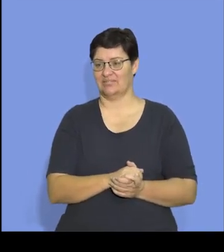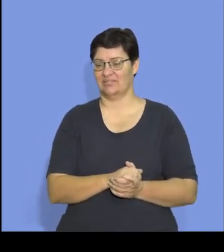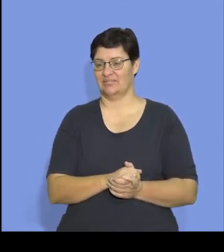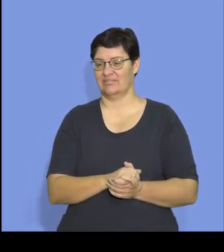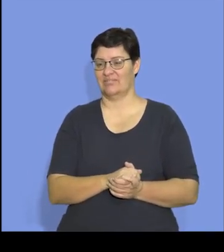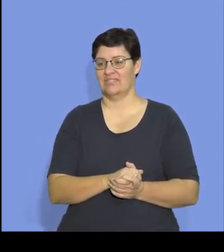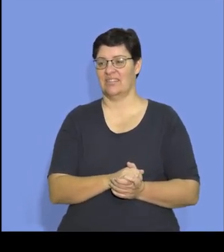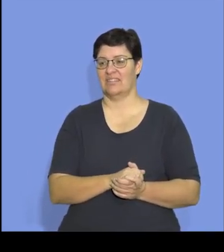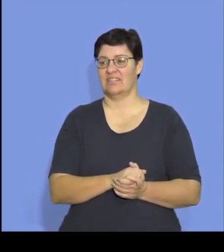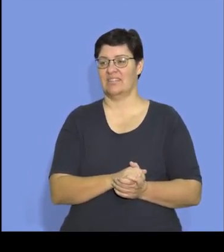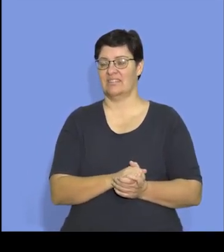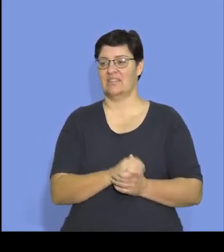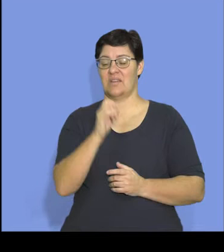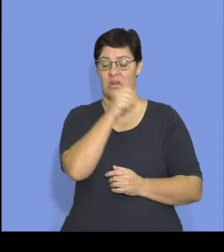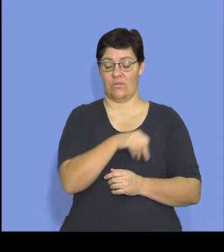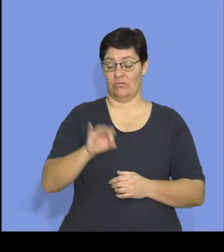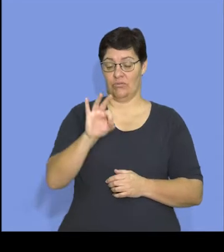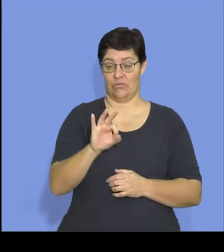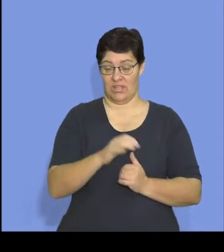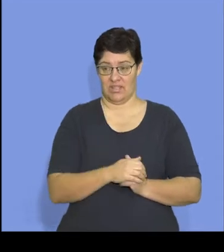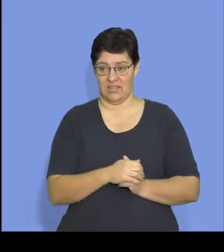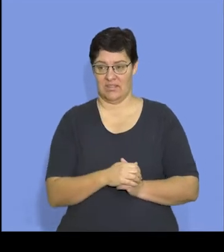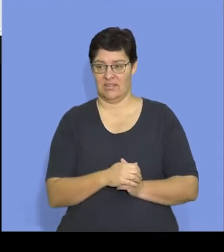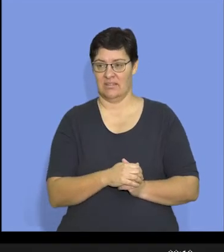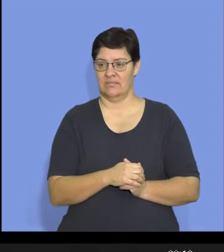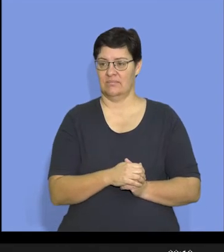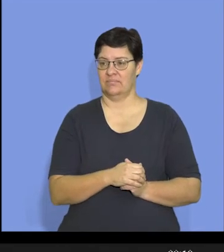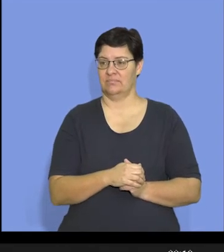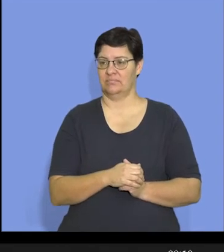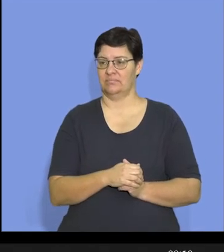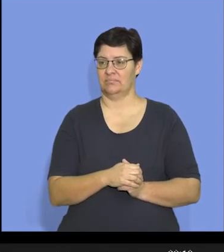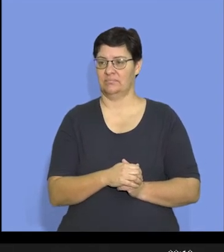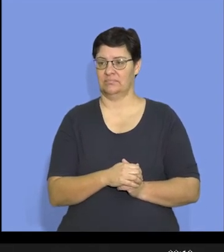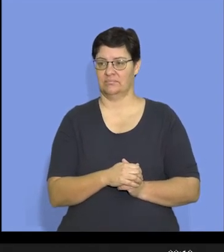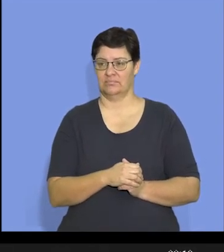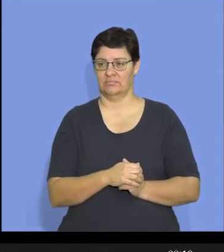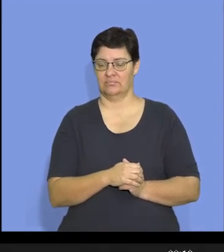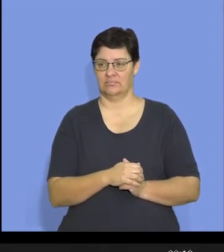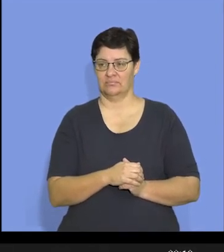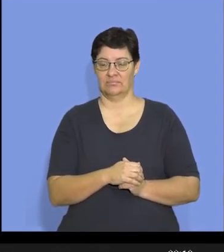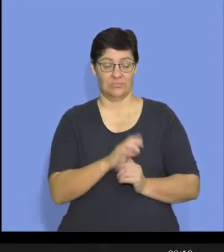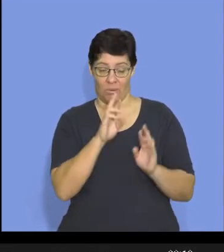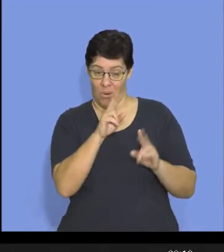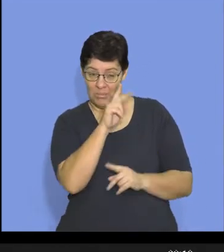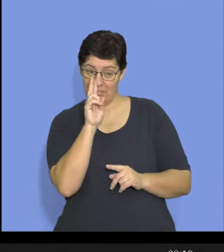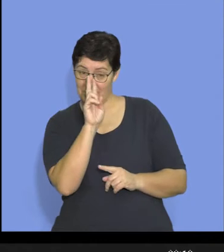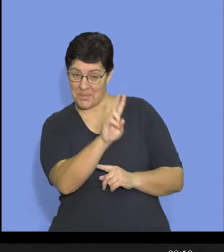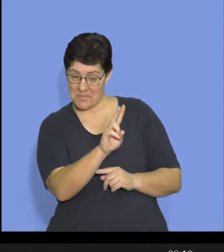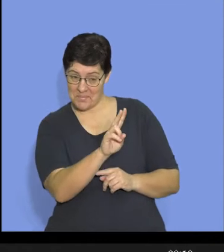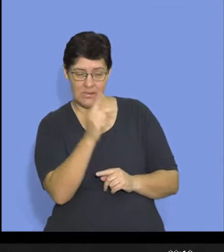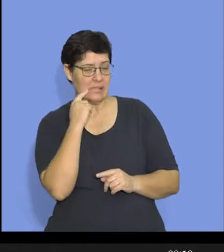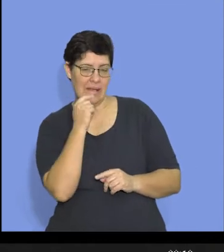take this and make it 3, there we go. I'm hoping some of you can take a